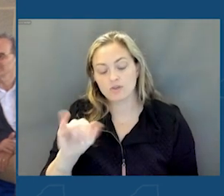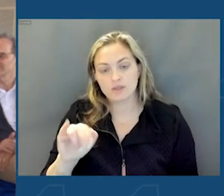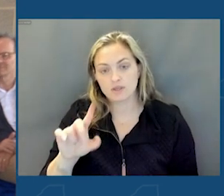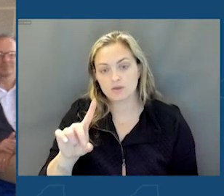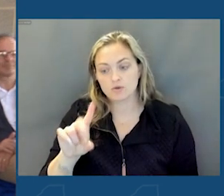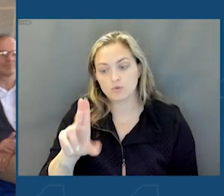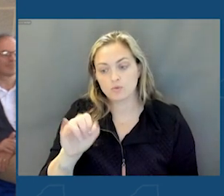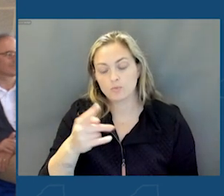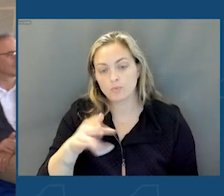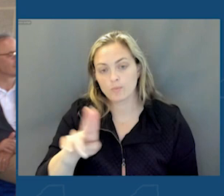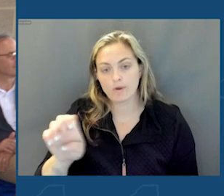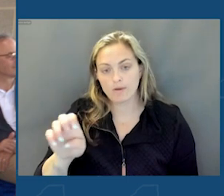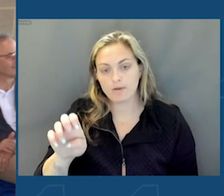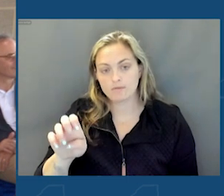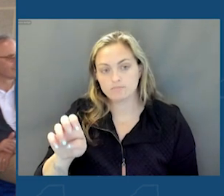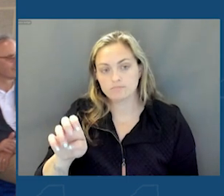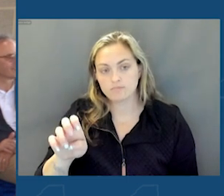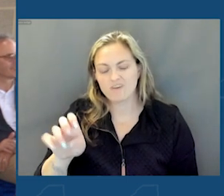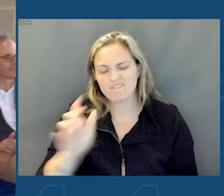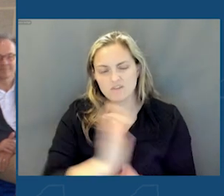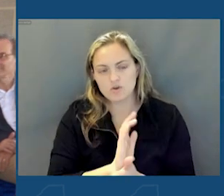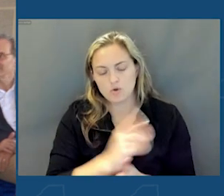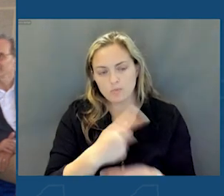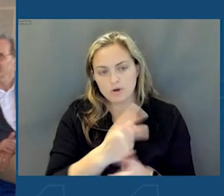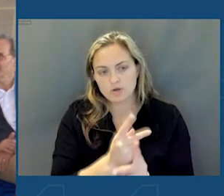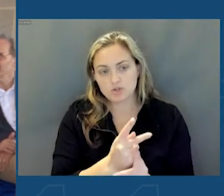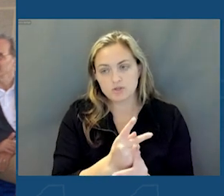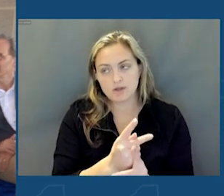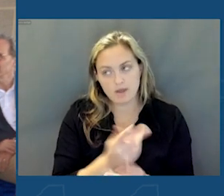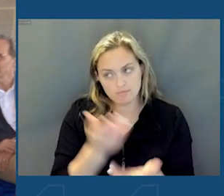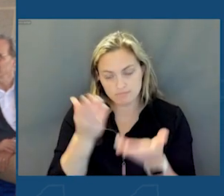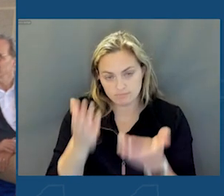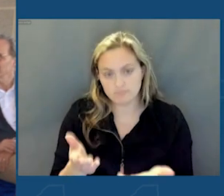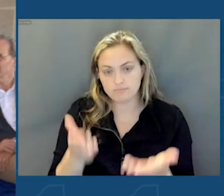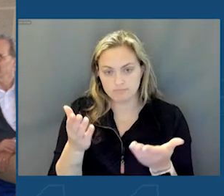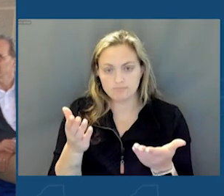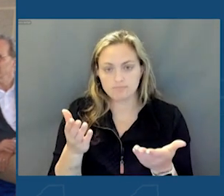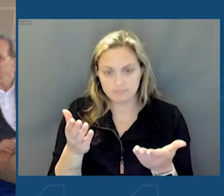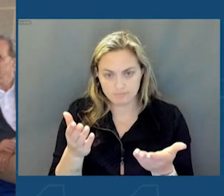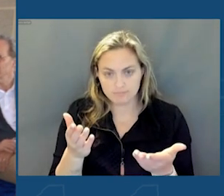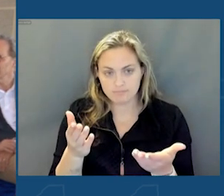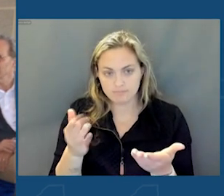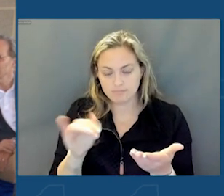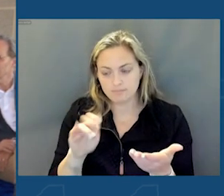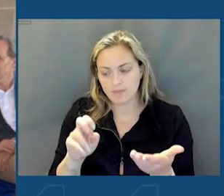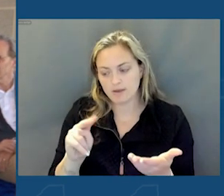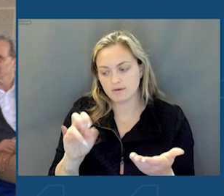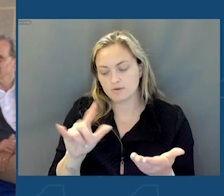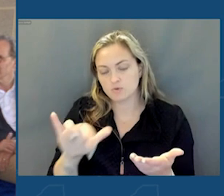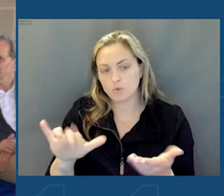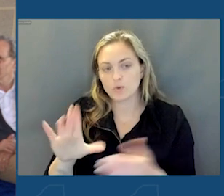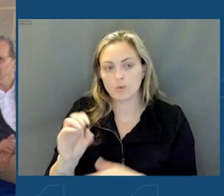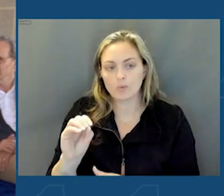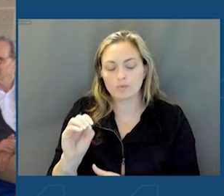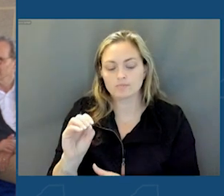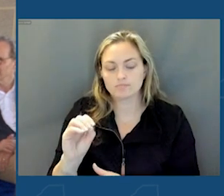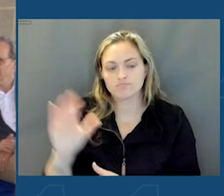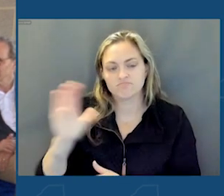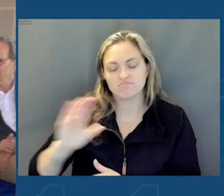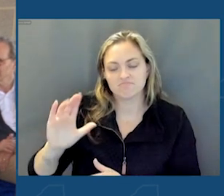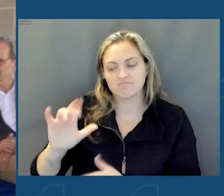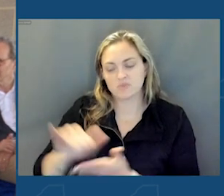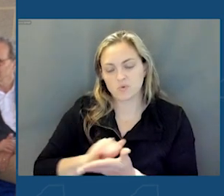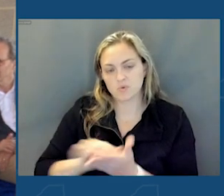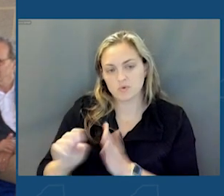Productions. And yours truly, Mike Nozzolio, former New York State Senator,